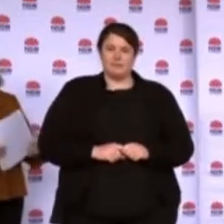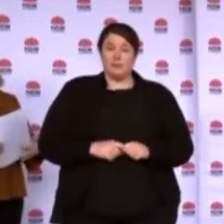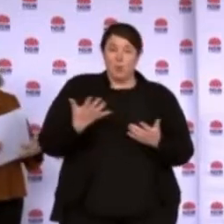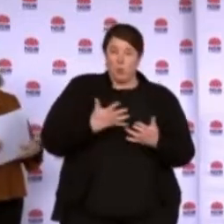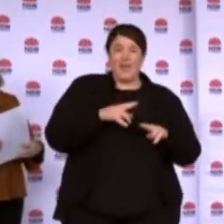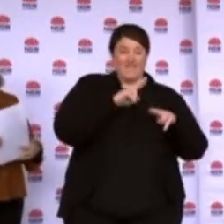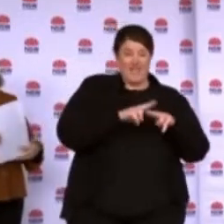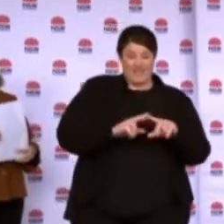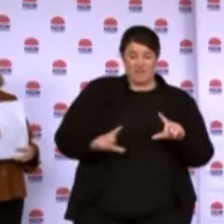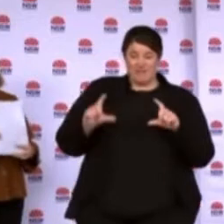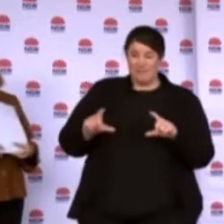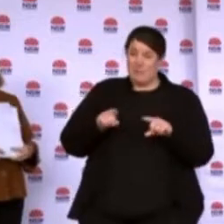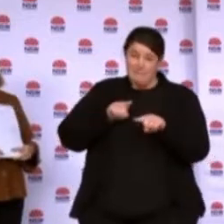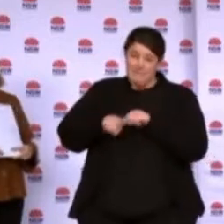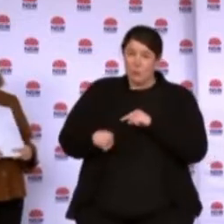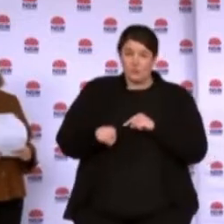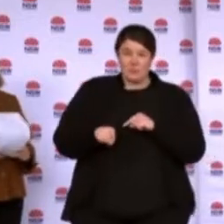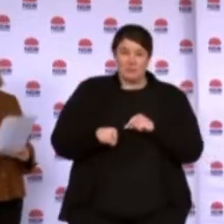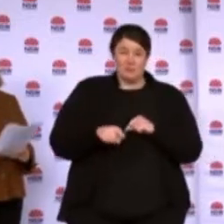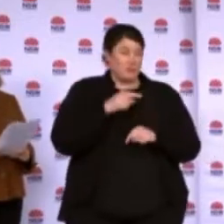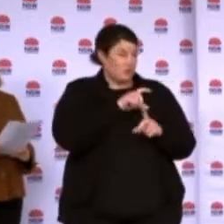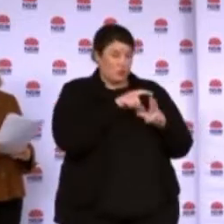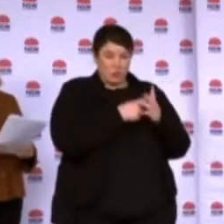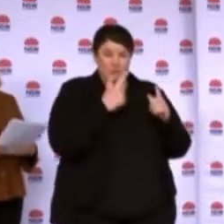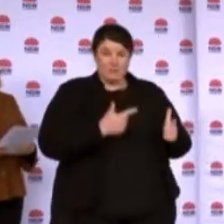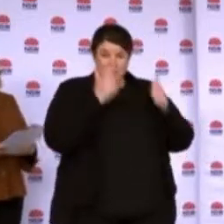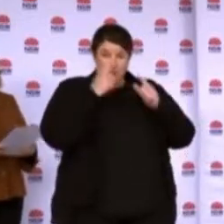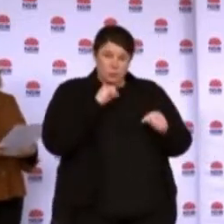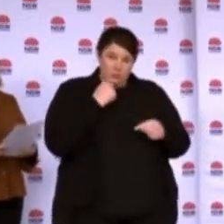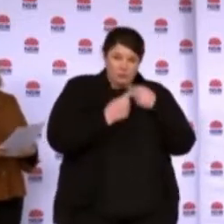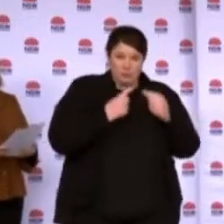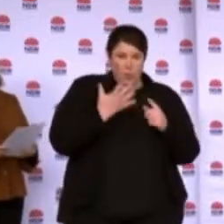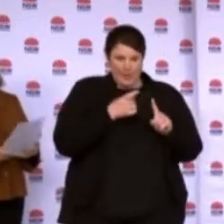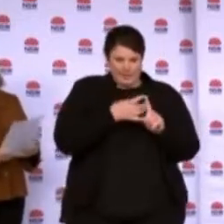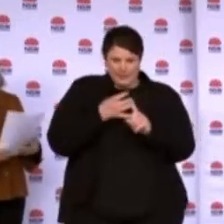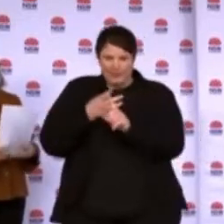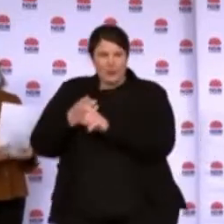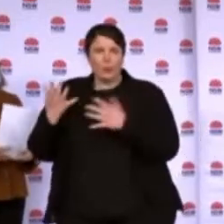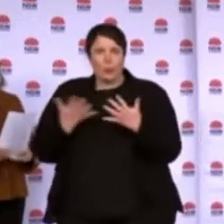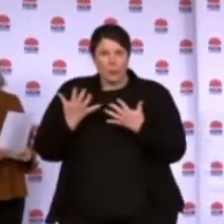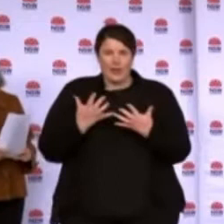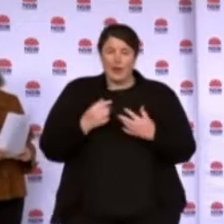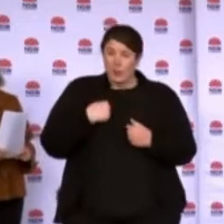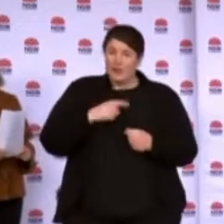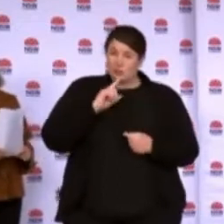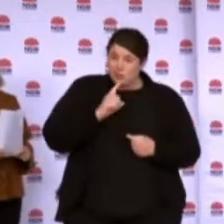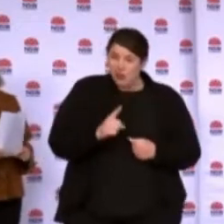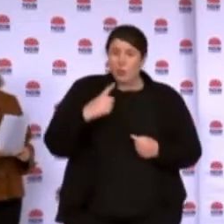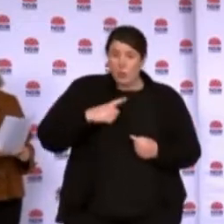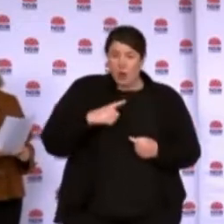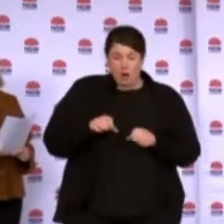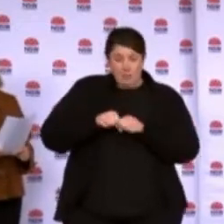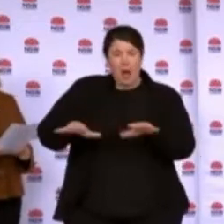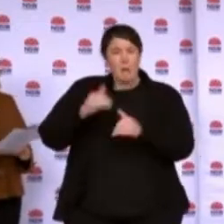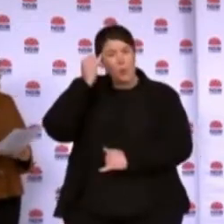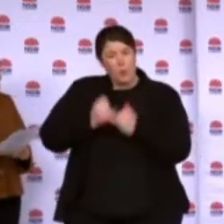the Fairfield local government area, and Dr Chant will read out the specific suburbs. We need to call that out because that's where the virus is spreading the